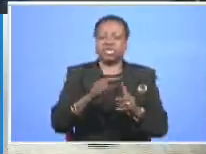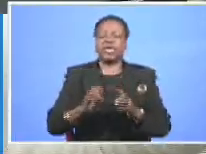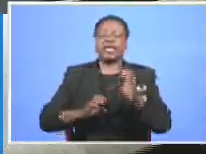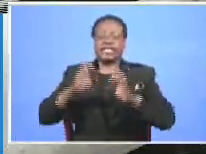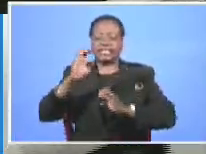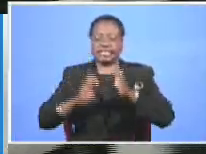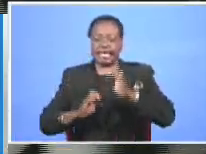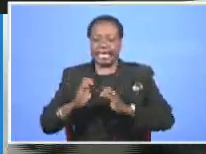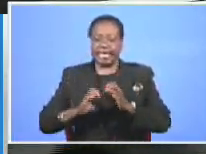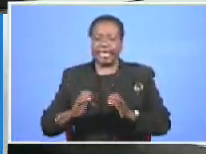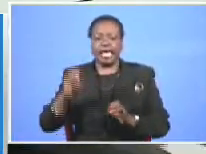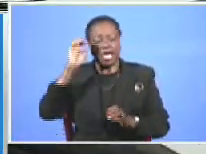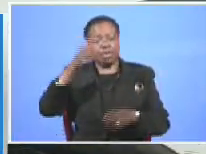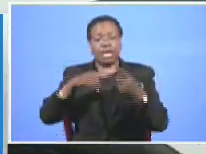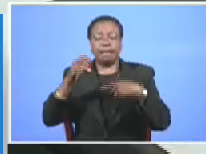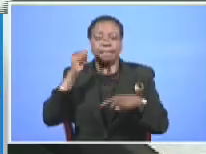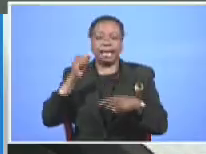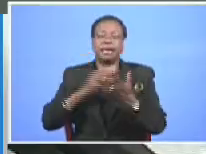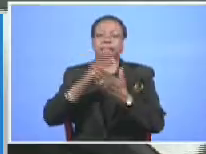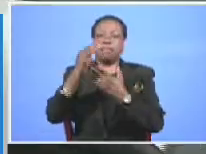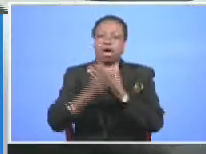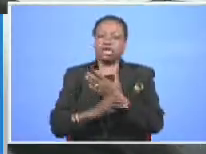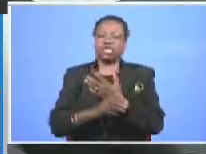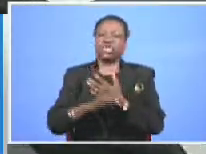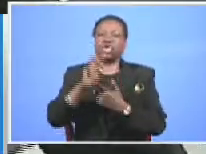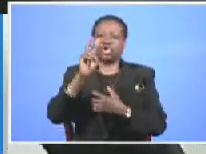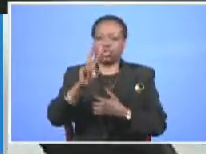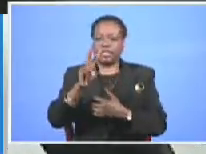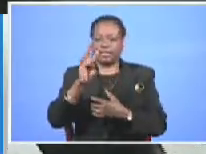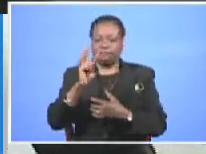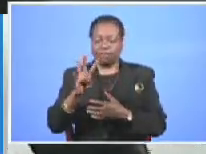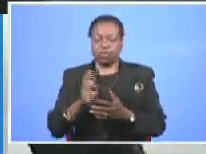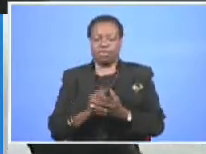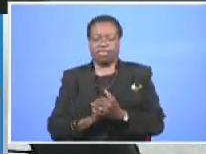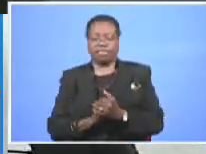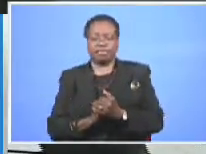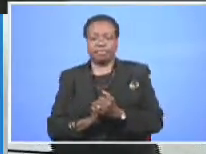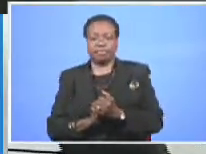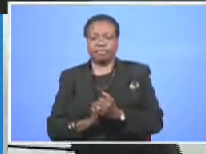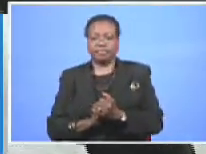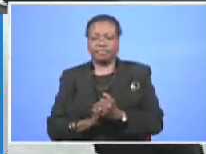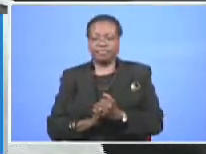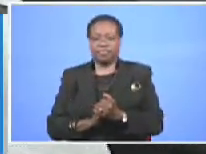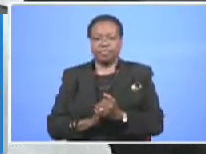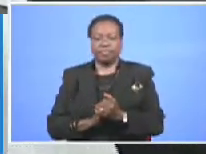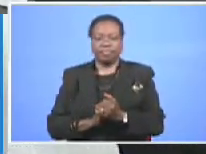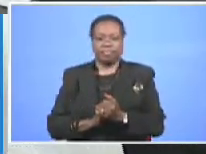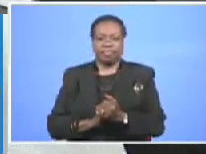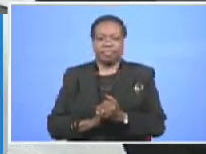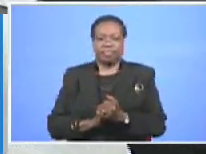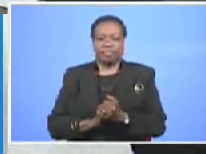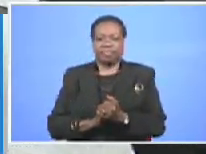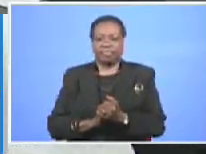on March 24th. Jonathan Benson, ZNS Total Sports. Thanks so